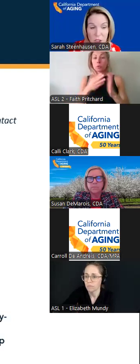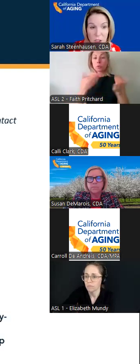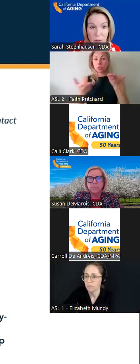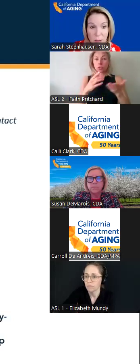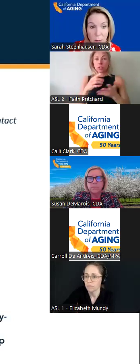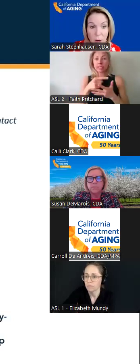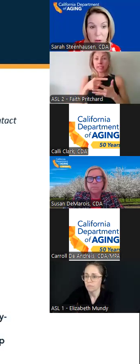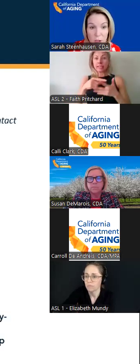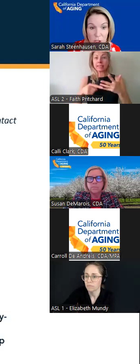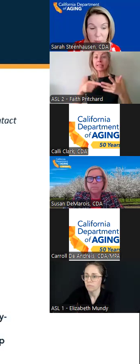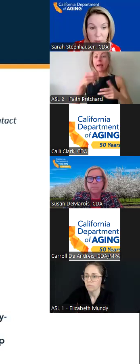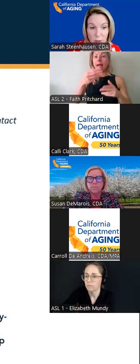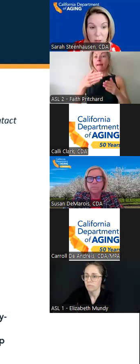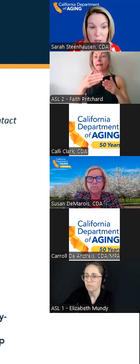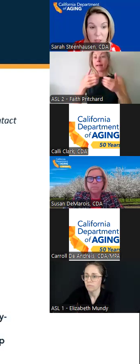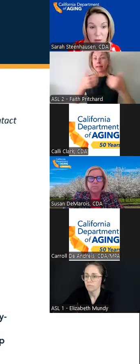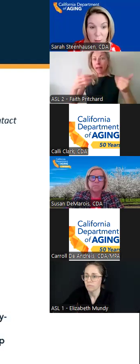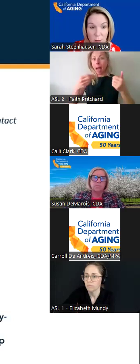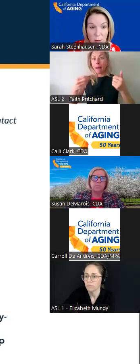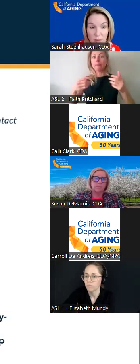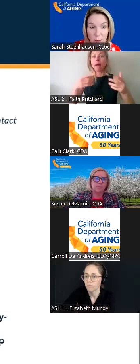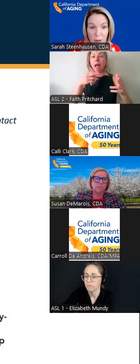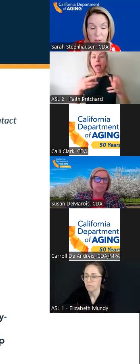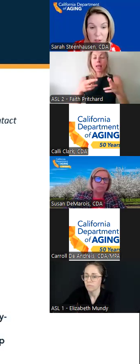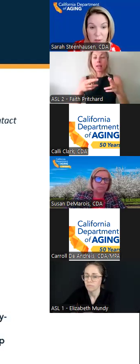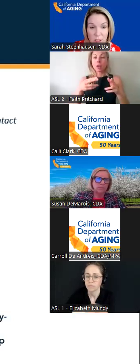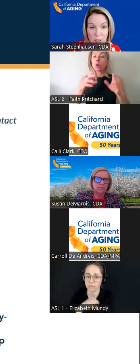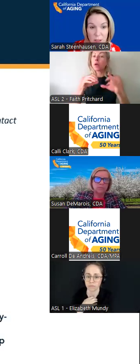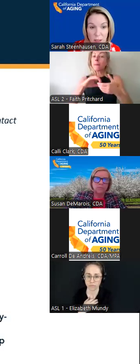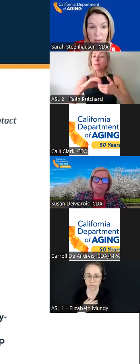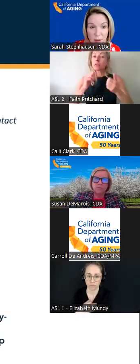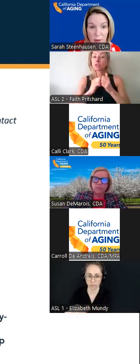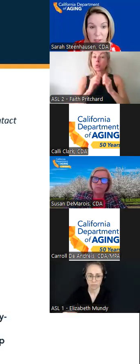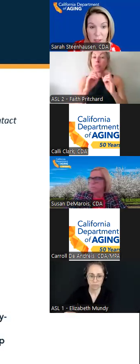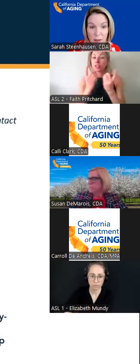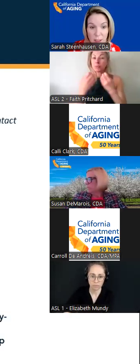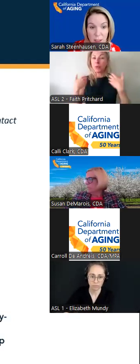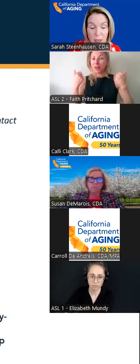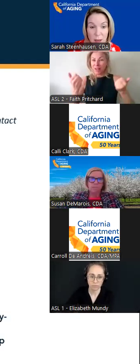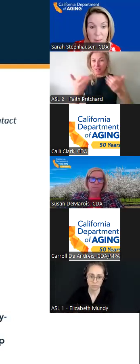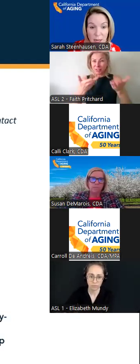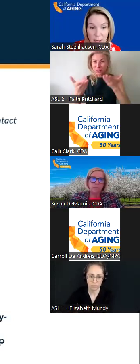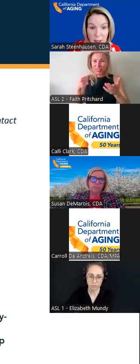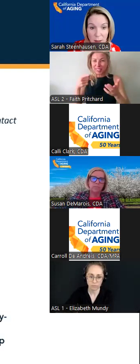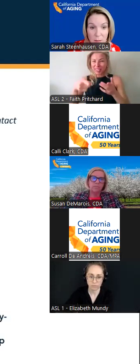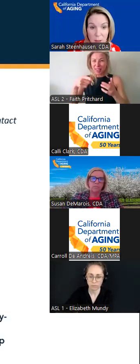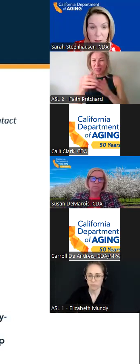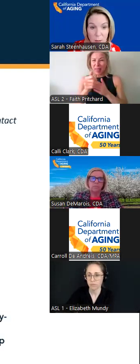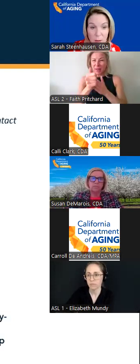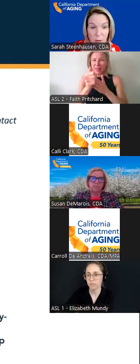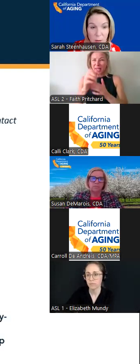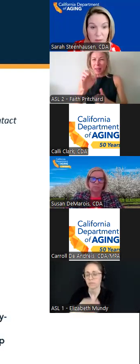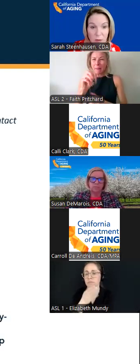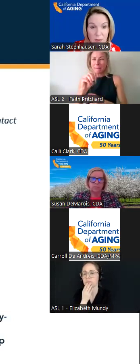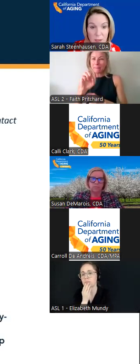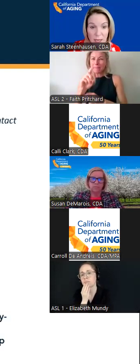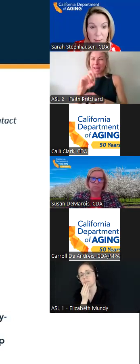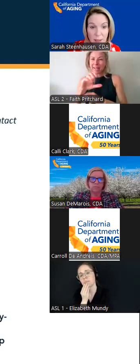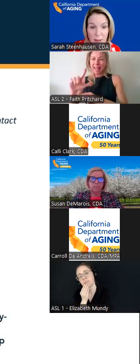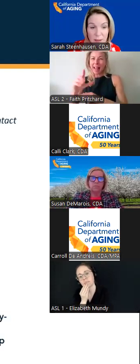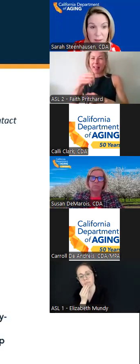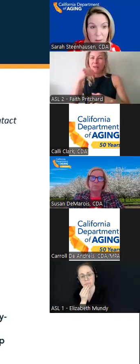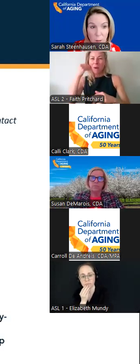Roadmap Initiative in partnership with the Department of Healthcare Services. They are leading the Medi-Cal Home and Community-Based